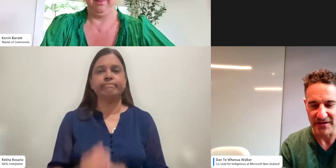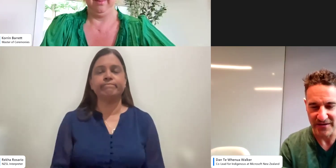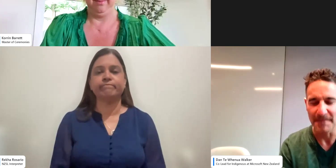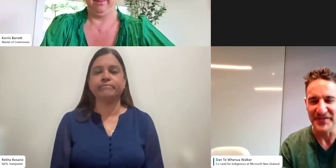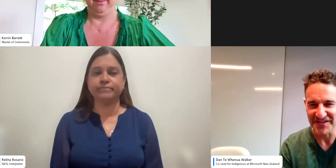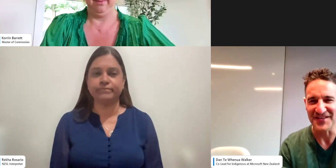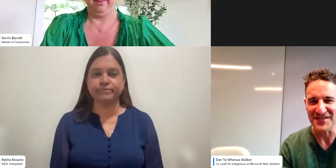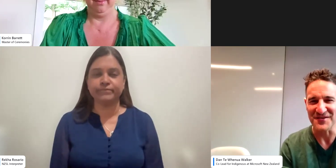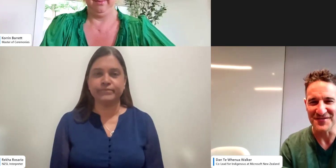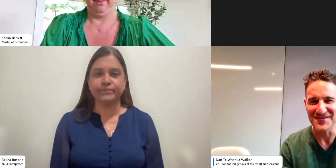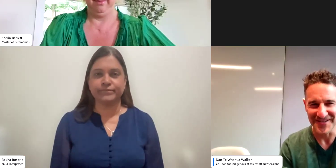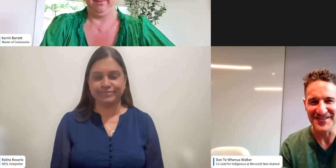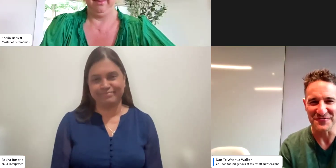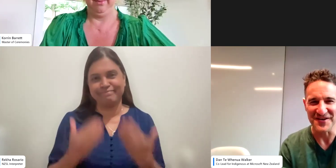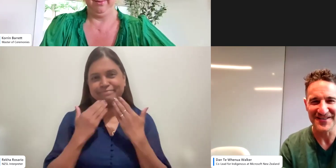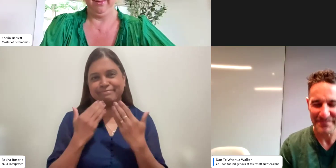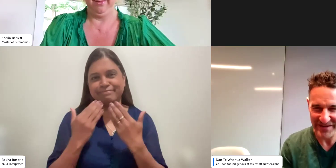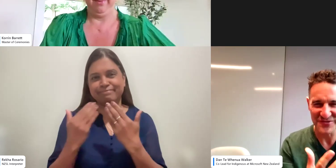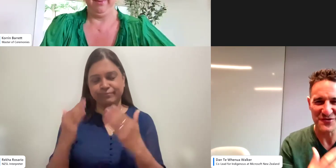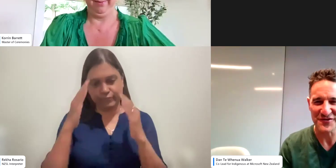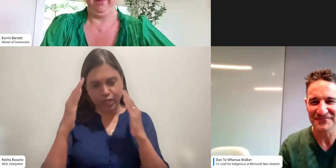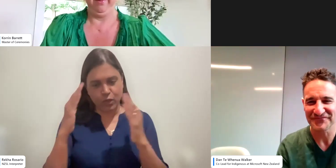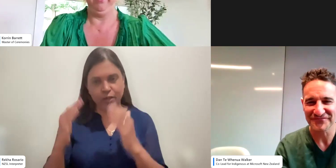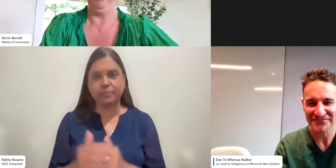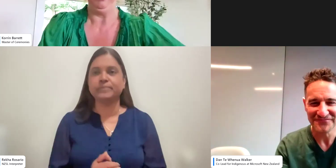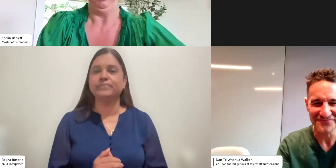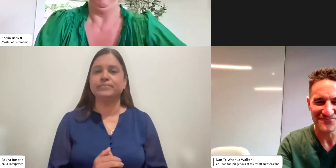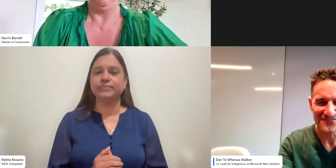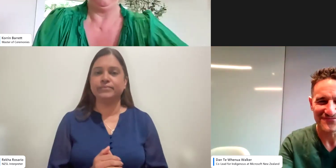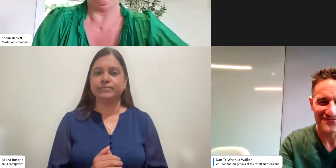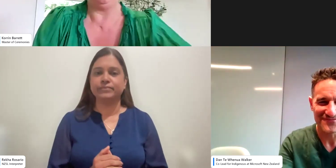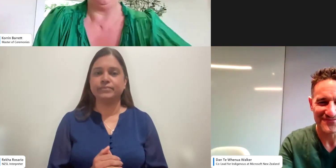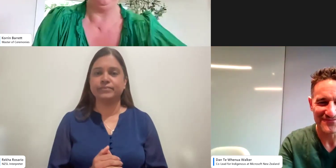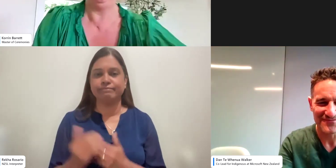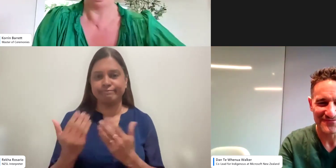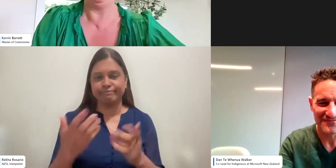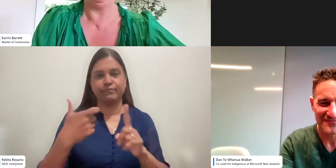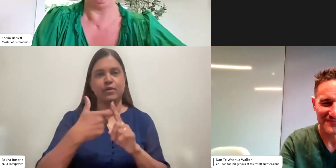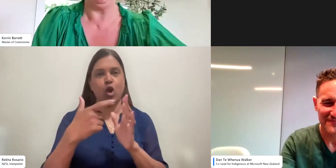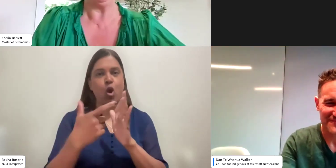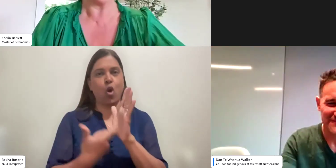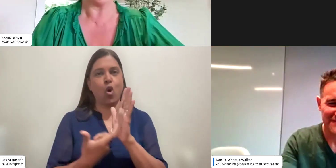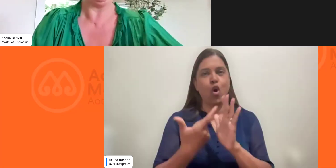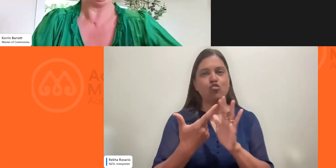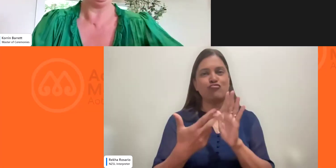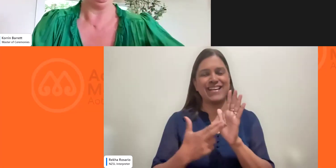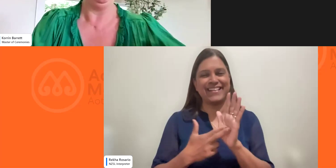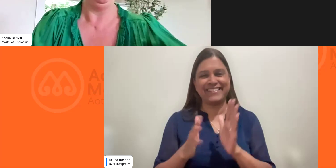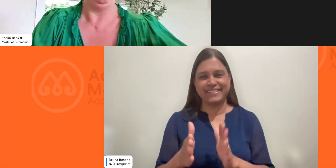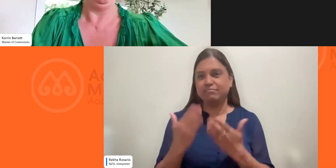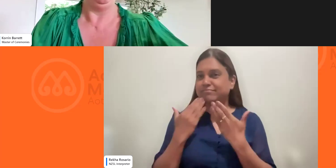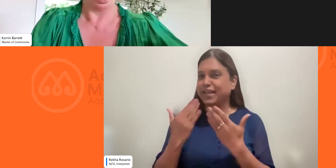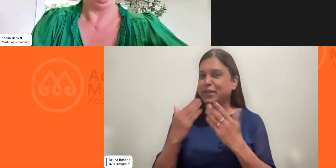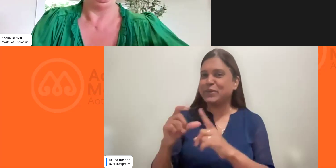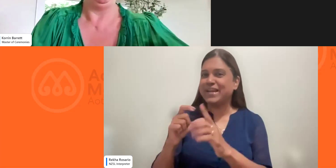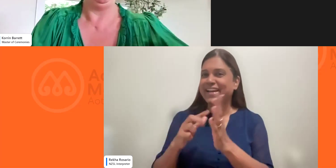e. Tēnā tātou. Kia ora. Back to you, Corinne. Kia ora, Dan. Thank you so much.